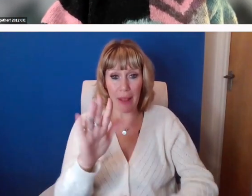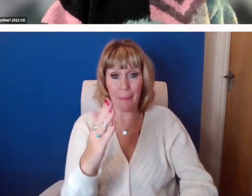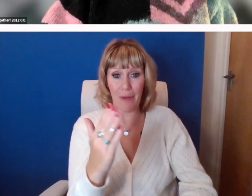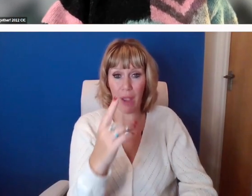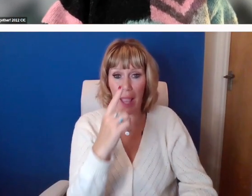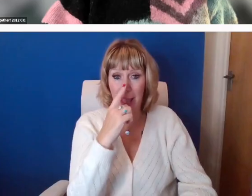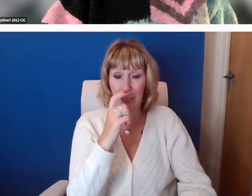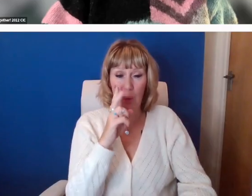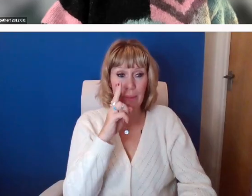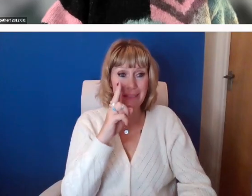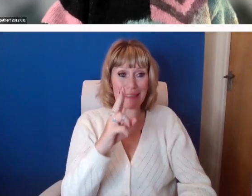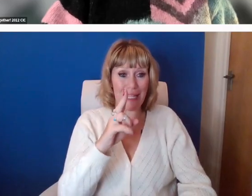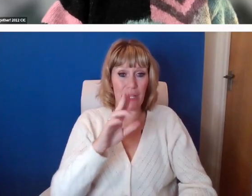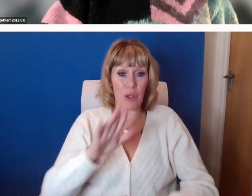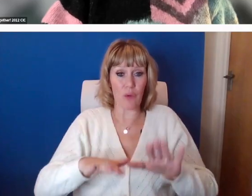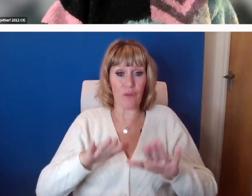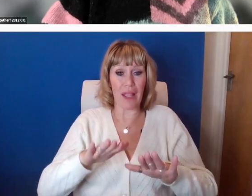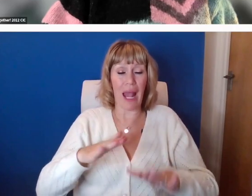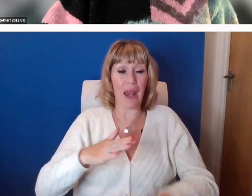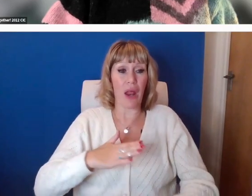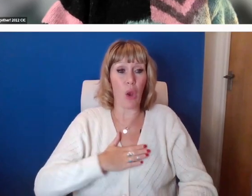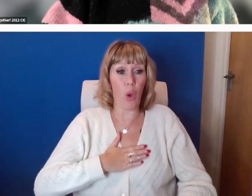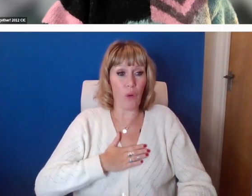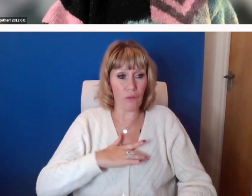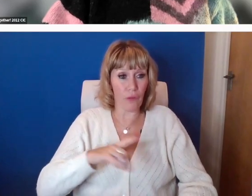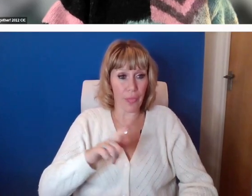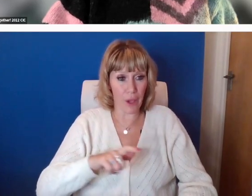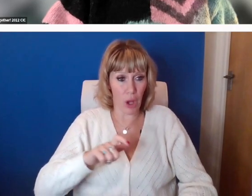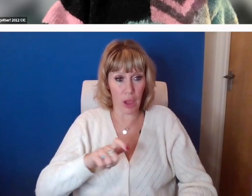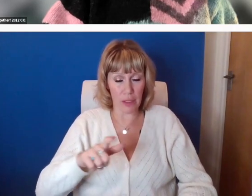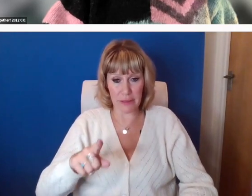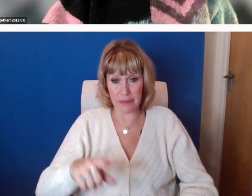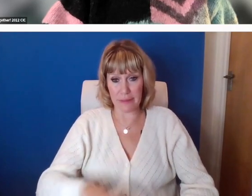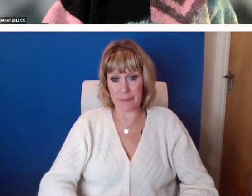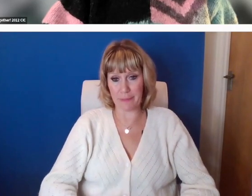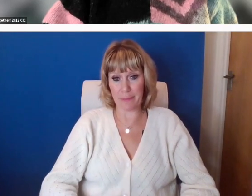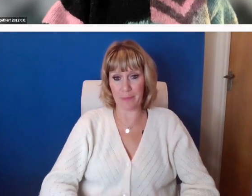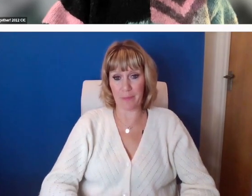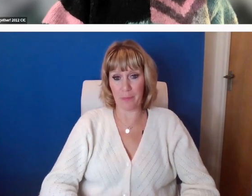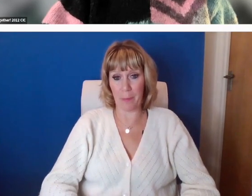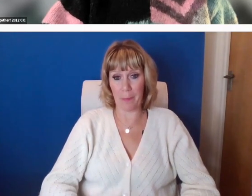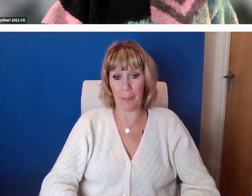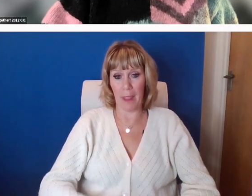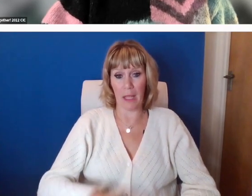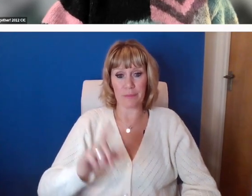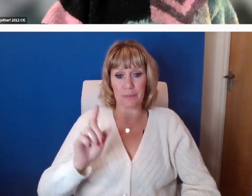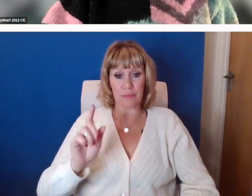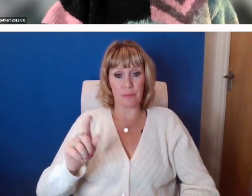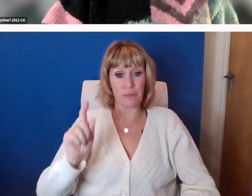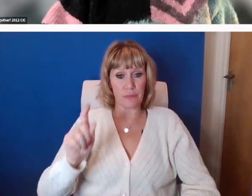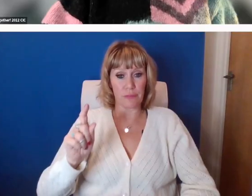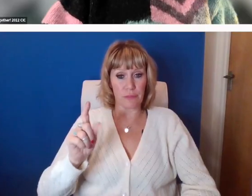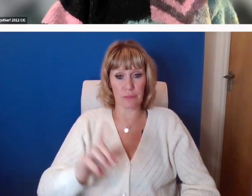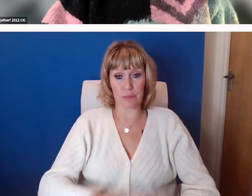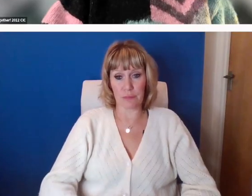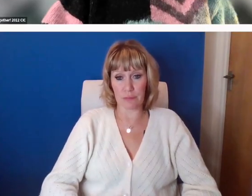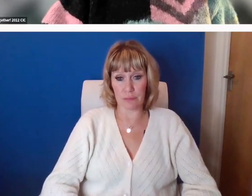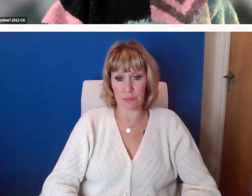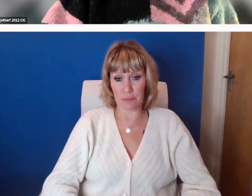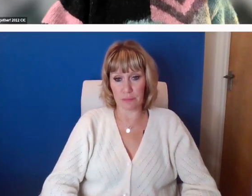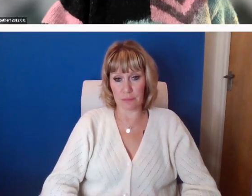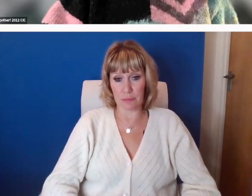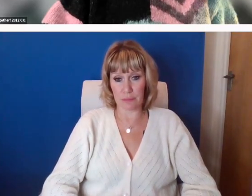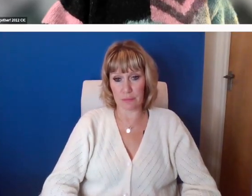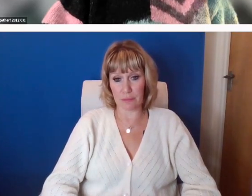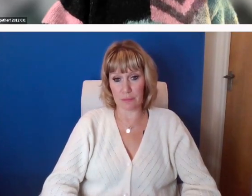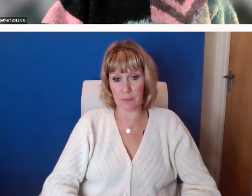And I love the colours. So I'm just going to double click on this.